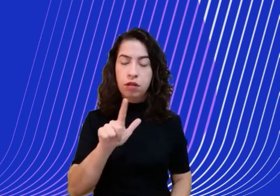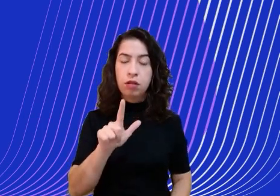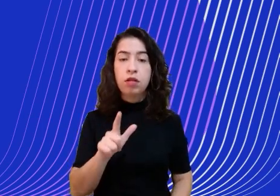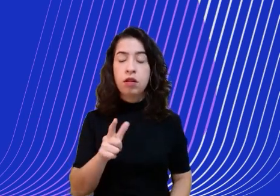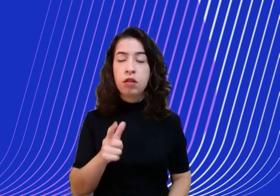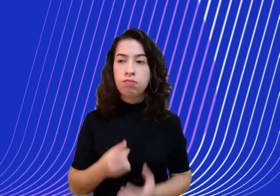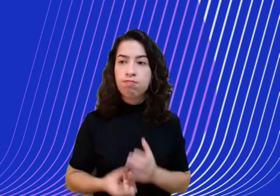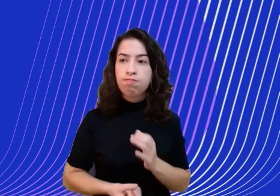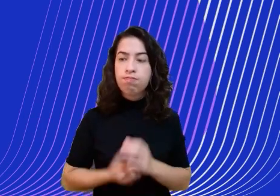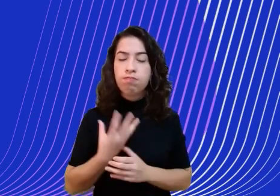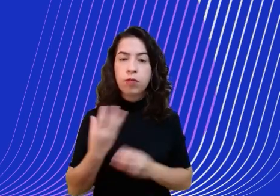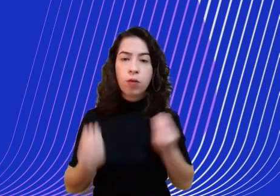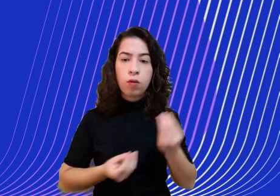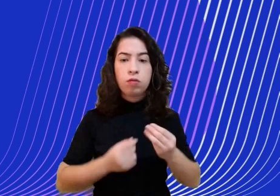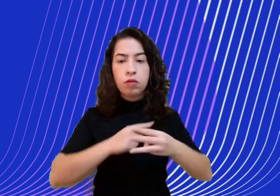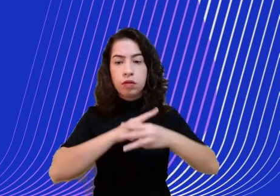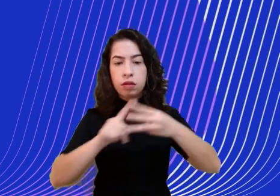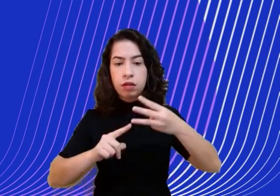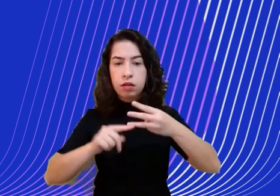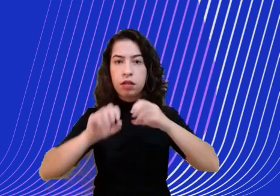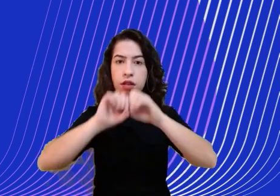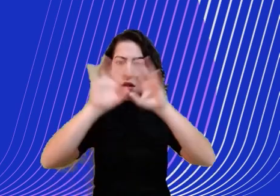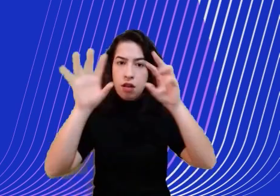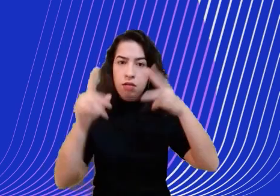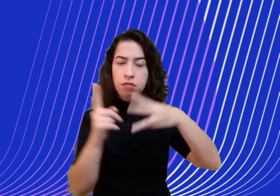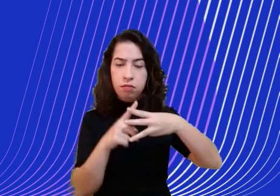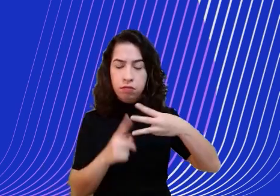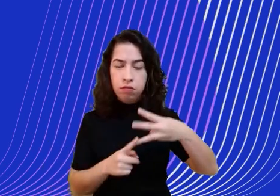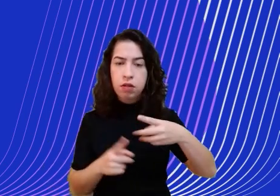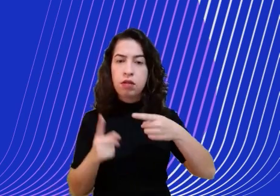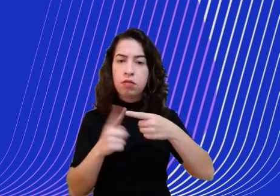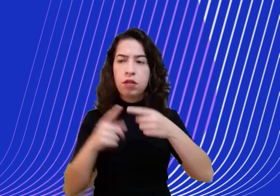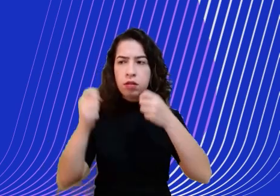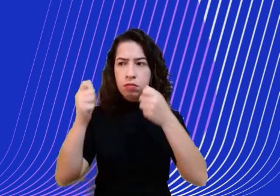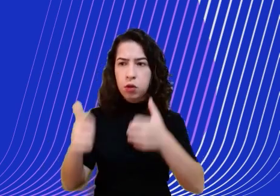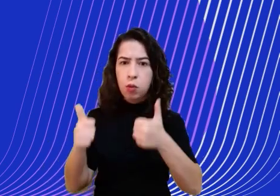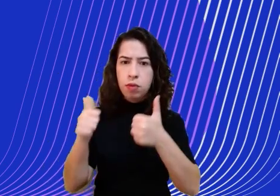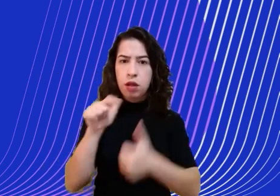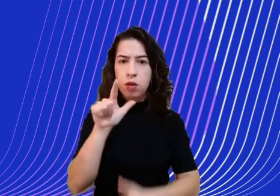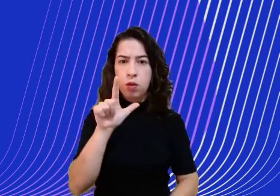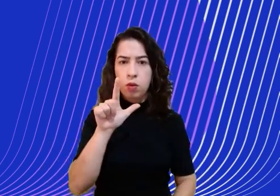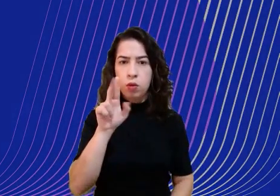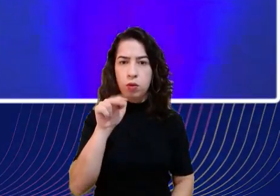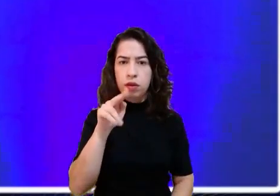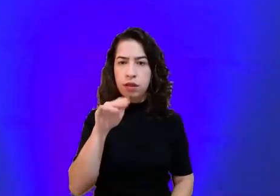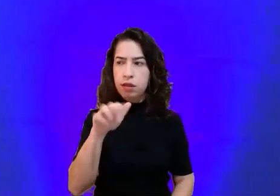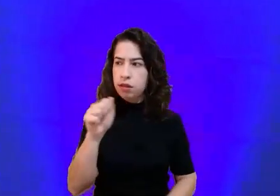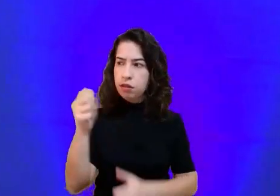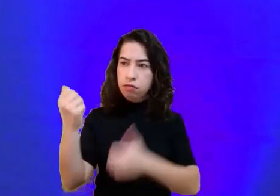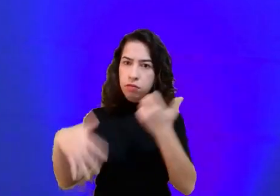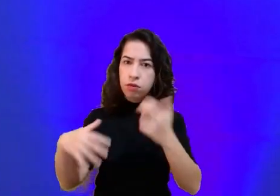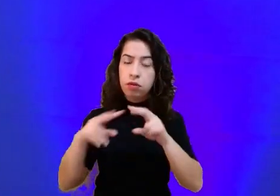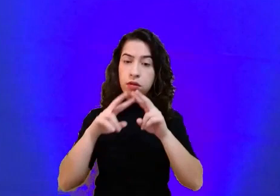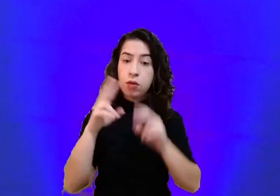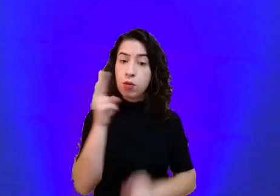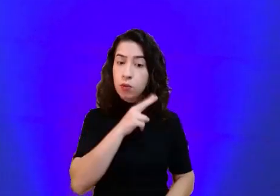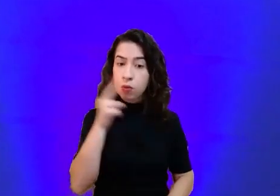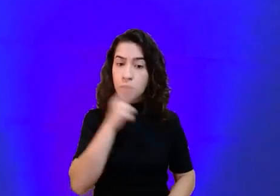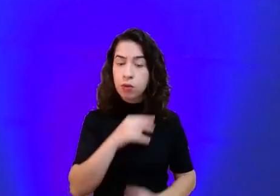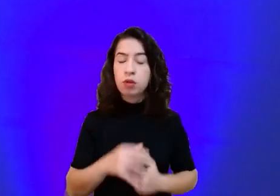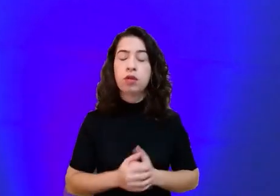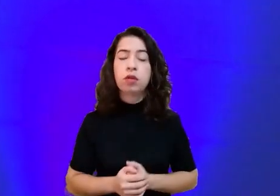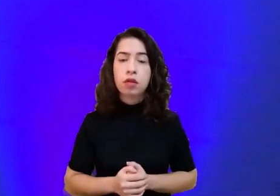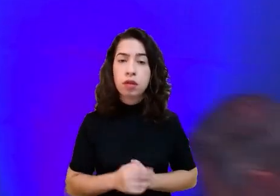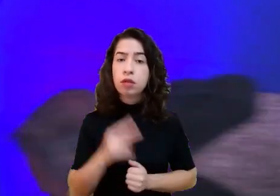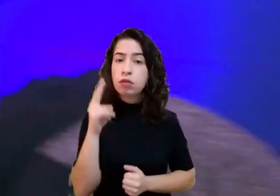clear elements to us. The first one that was worked here by Luciana, that's the urgency. The urgency